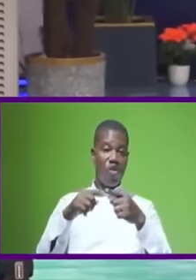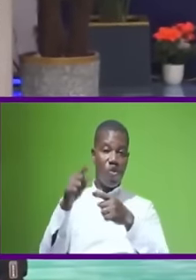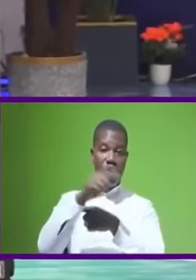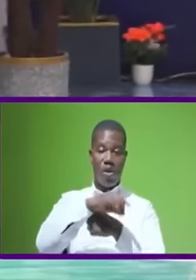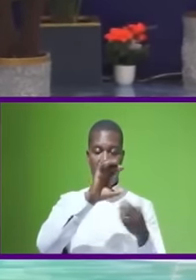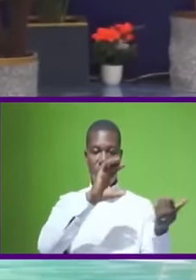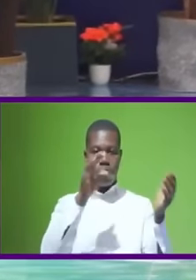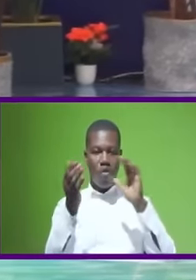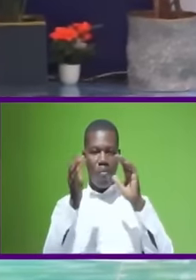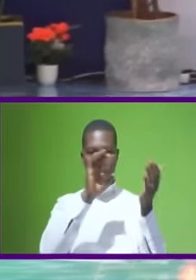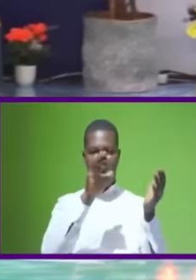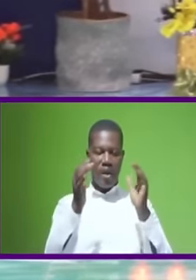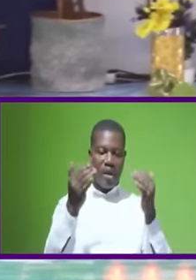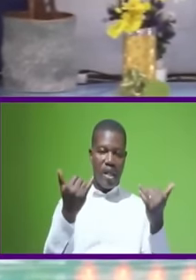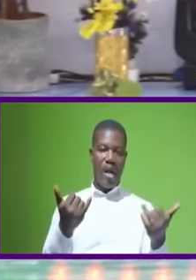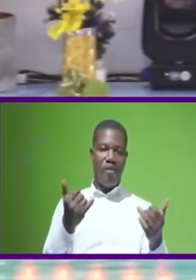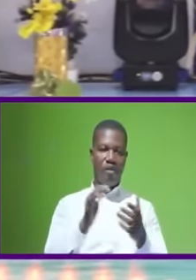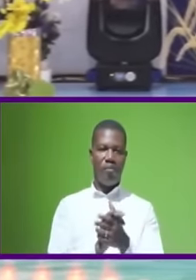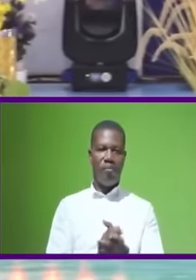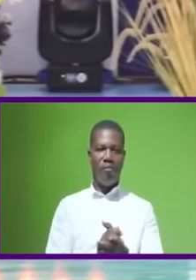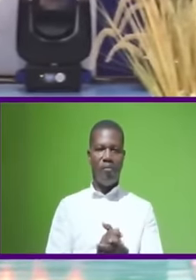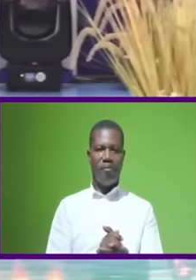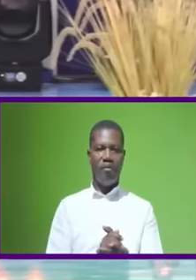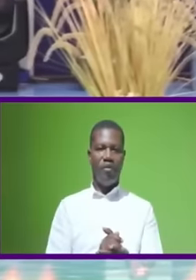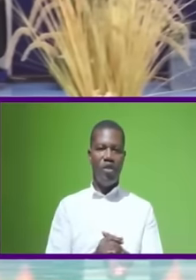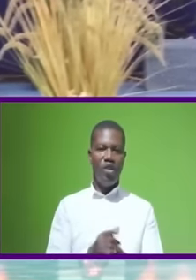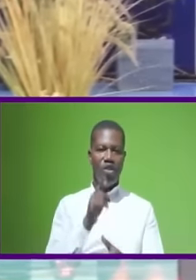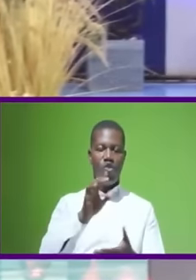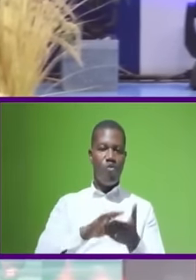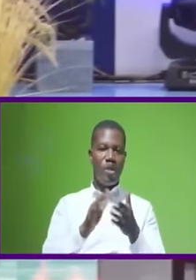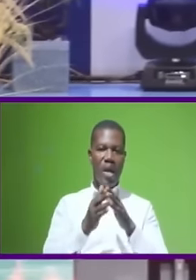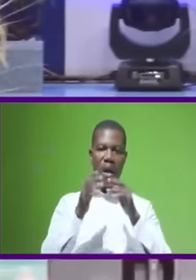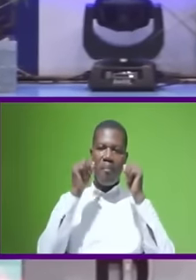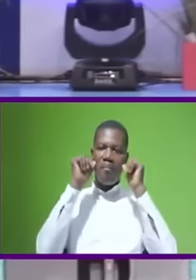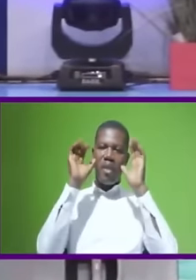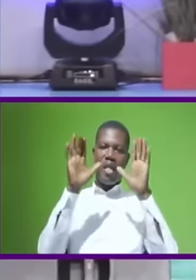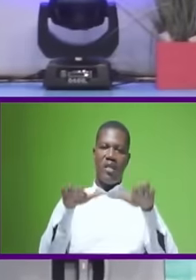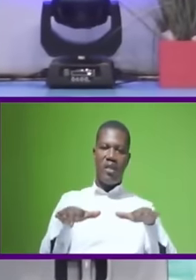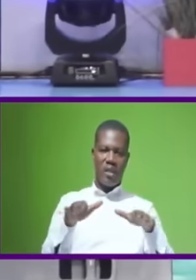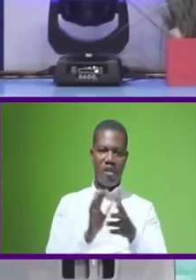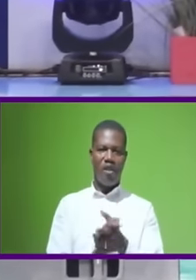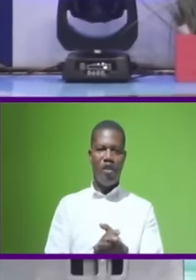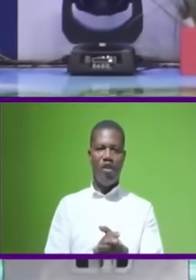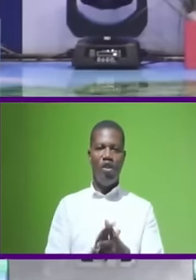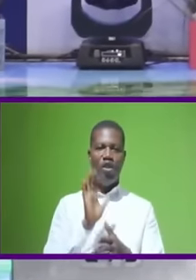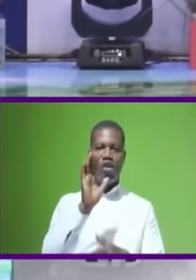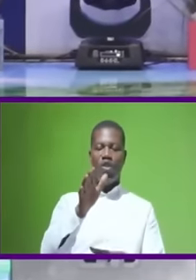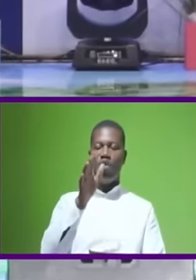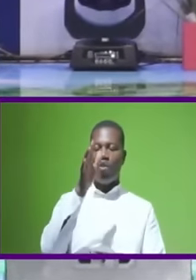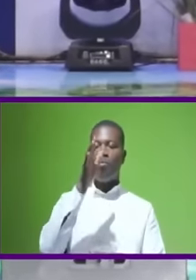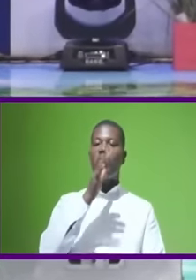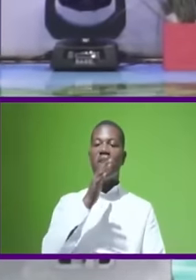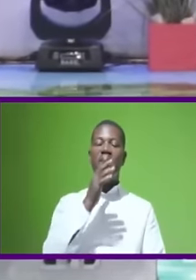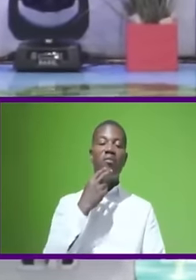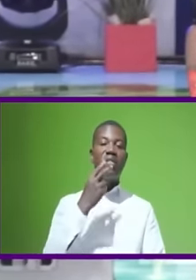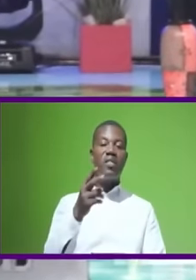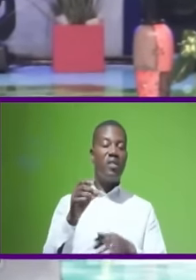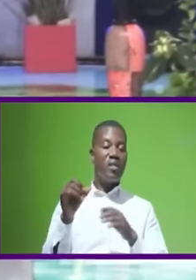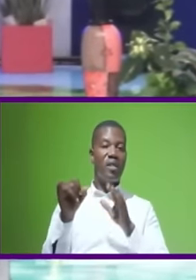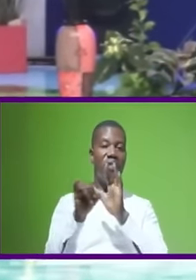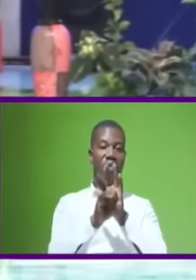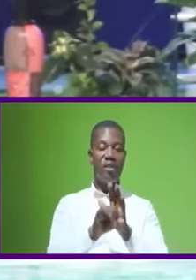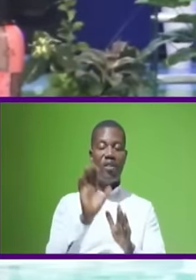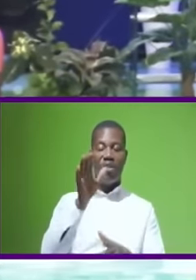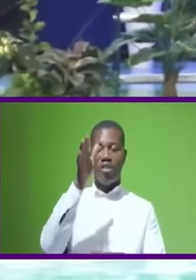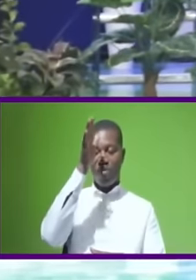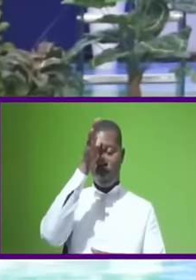Look at your before and your after today. Why you say that? You have been blessed. Oh, mommy, who has shown? Your mother has